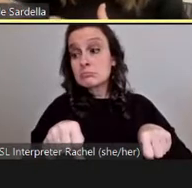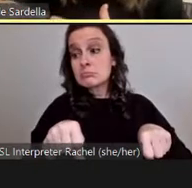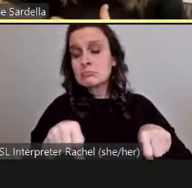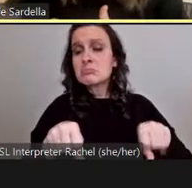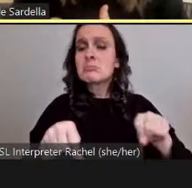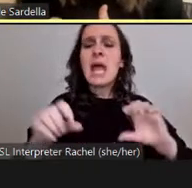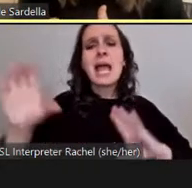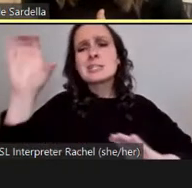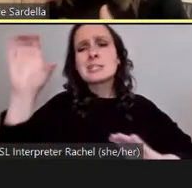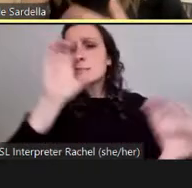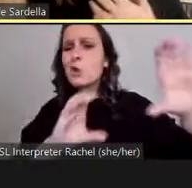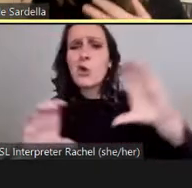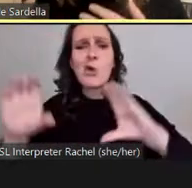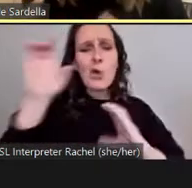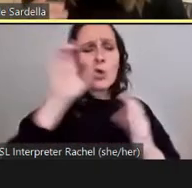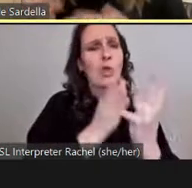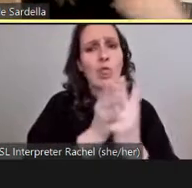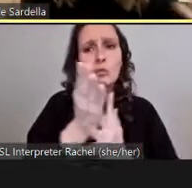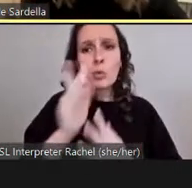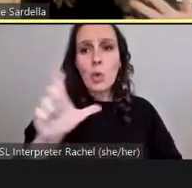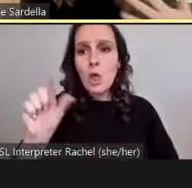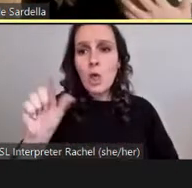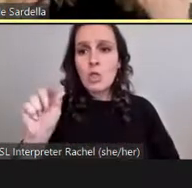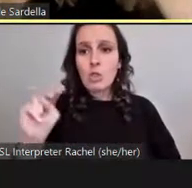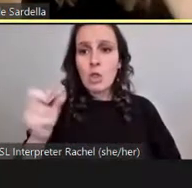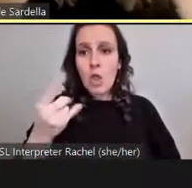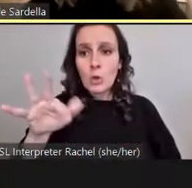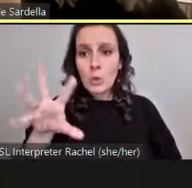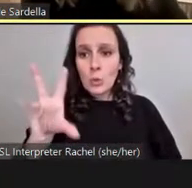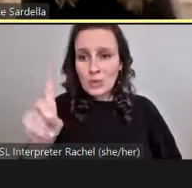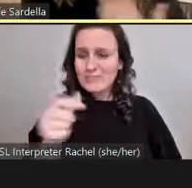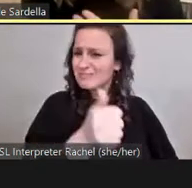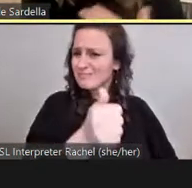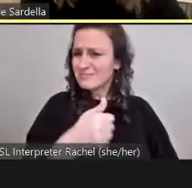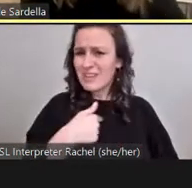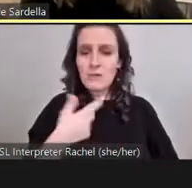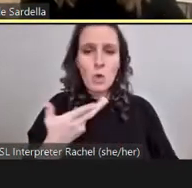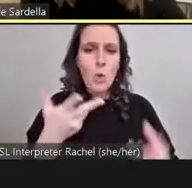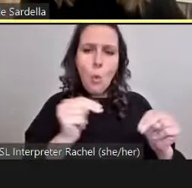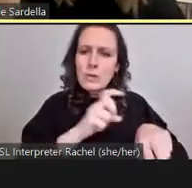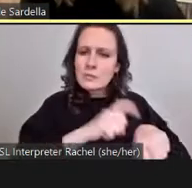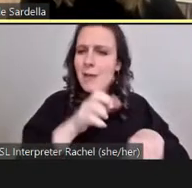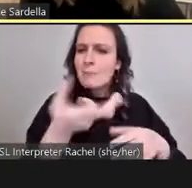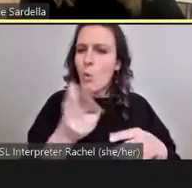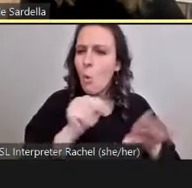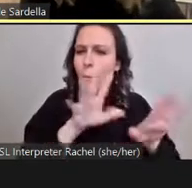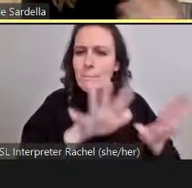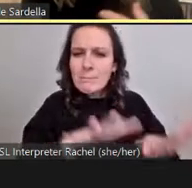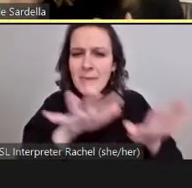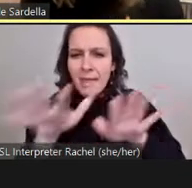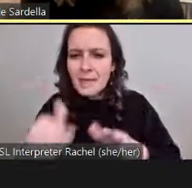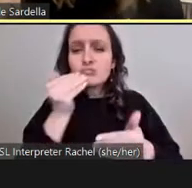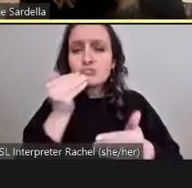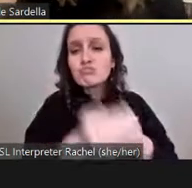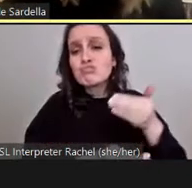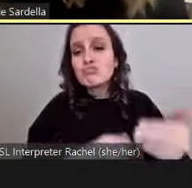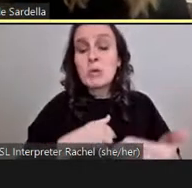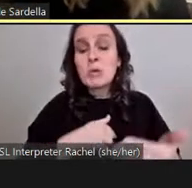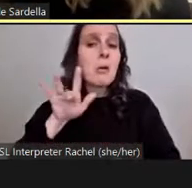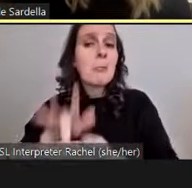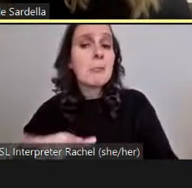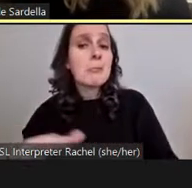explore the space and the exhibit at their own pace and their own time, and whatever exhibits they want to listen to, they can